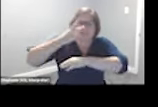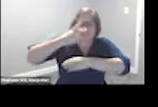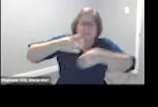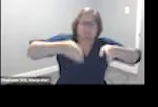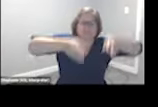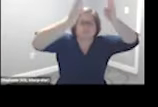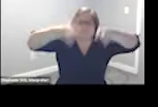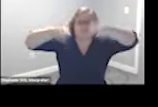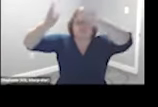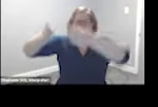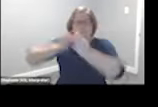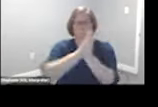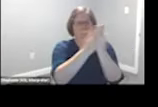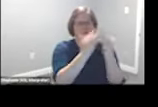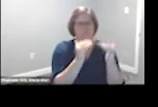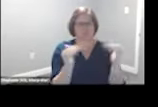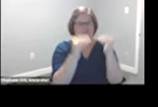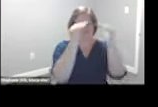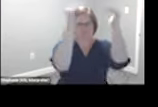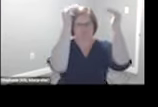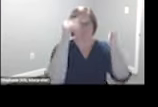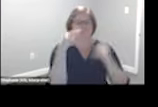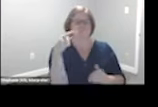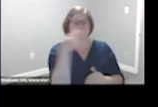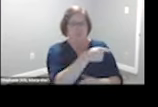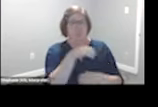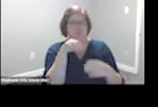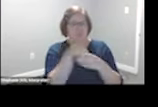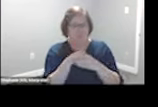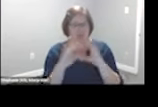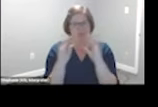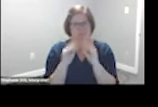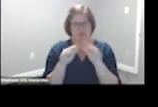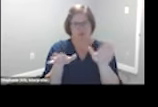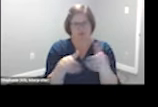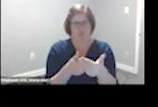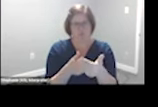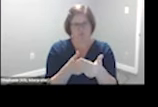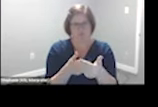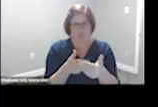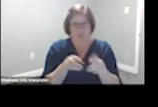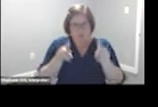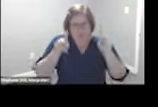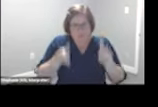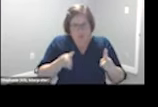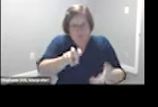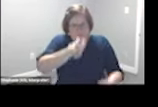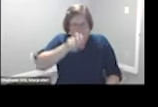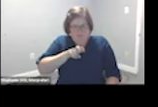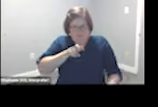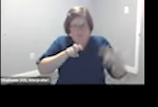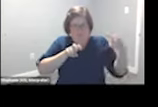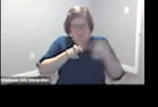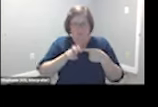actually in the meeting room at the Royal Astronomical Society in London. The person sitting closest to the front of the image is actually a blind